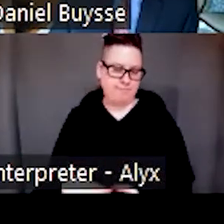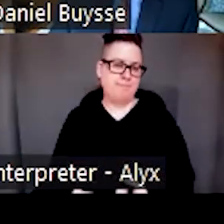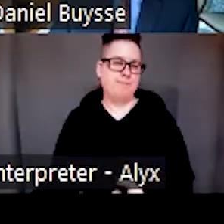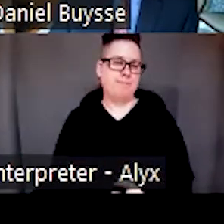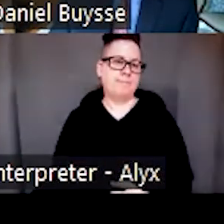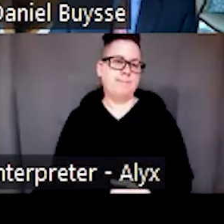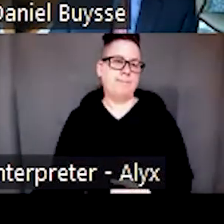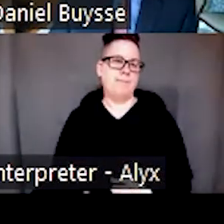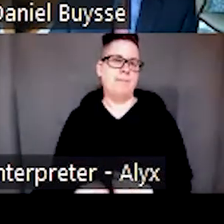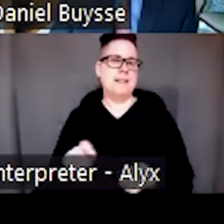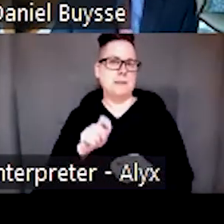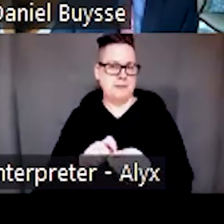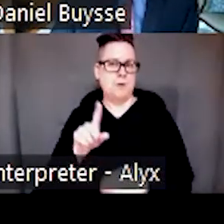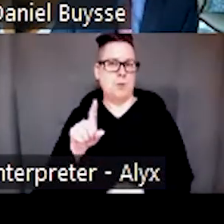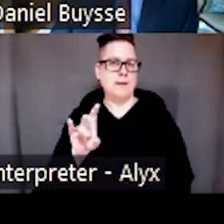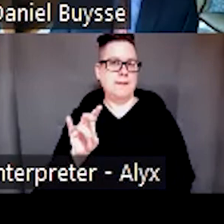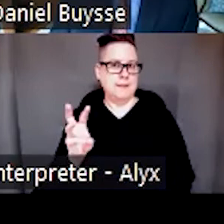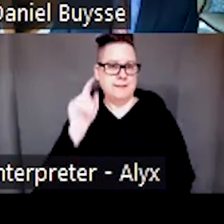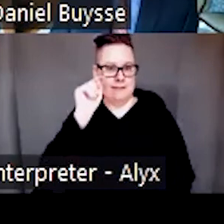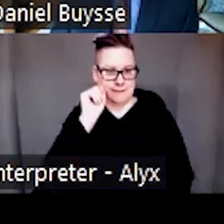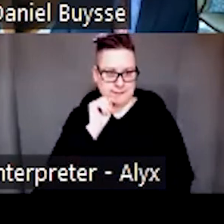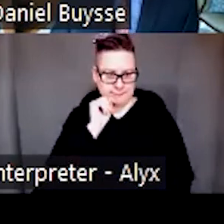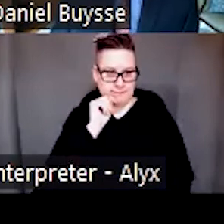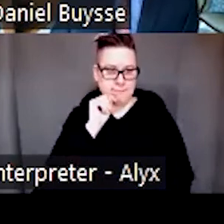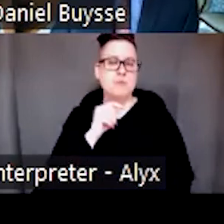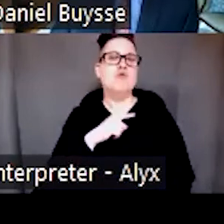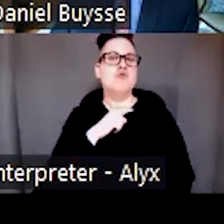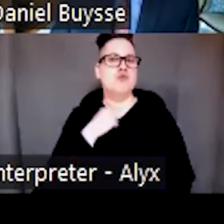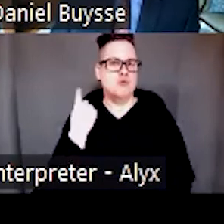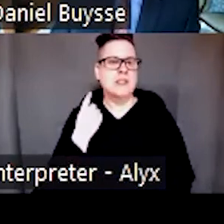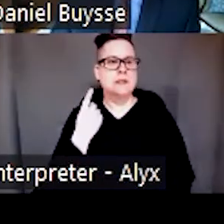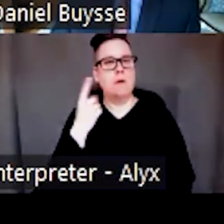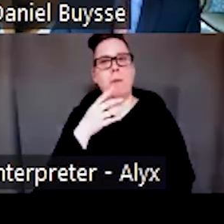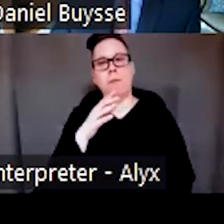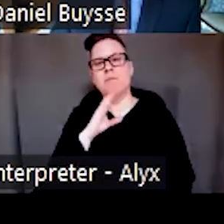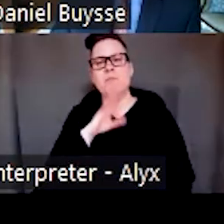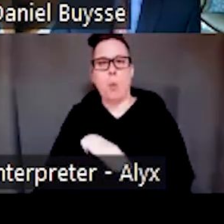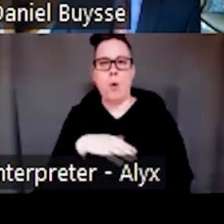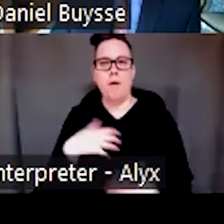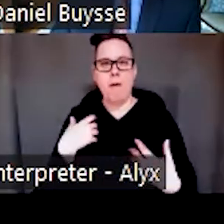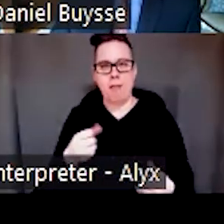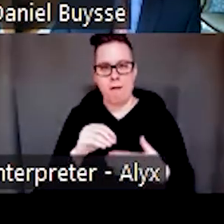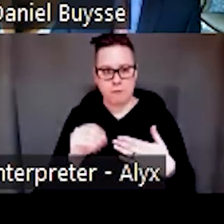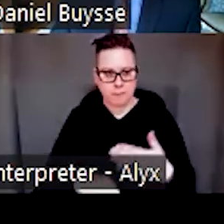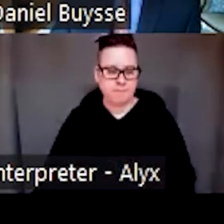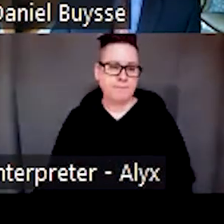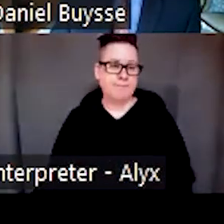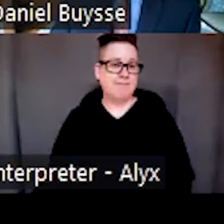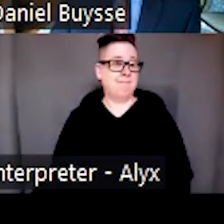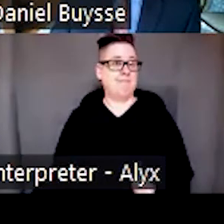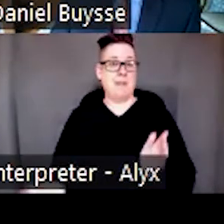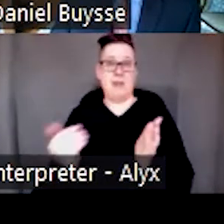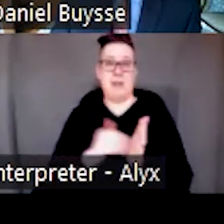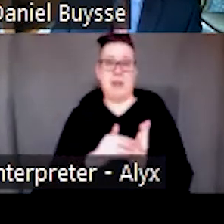participants, and specifically 176 adolescents who are at risk for poor health outcomes. So again, the